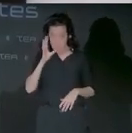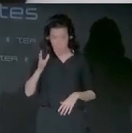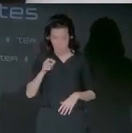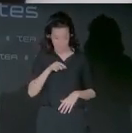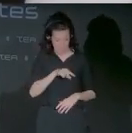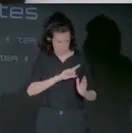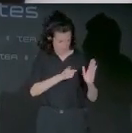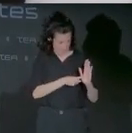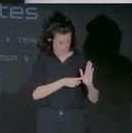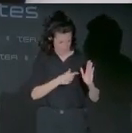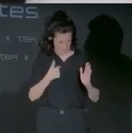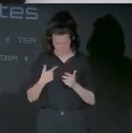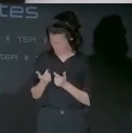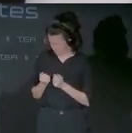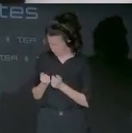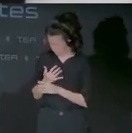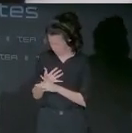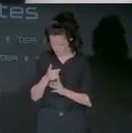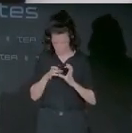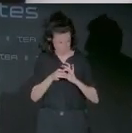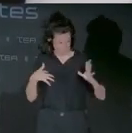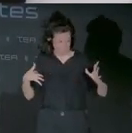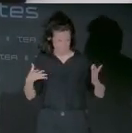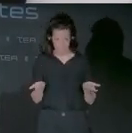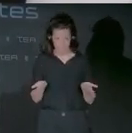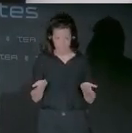the moment. You can't say that